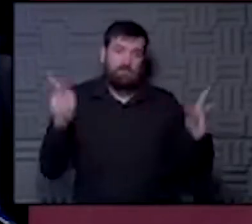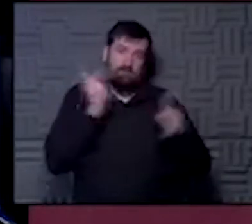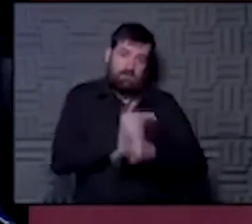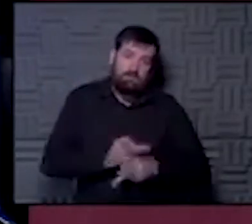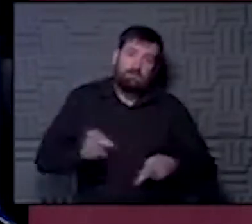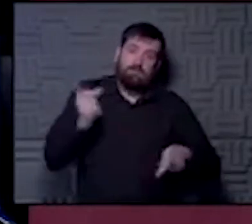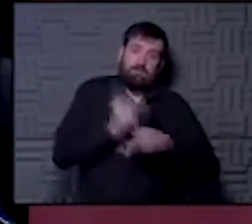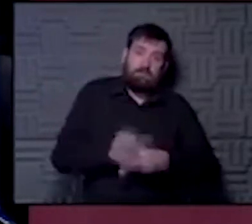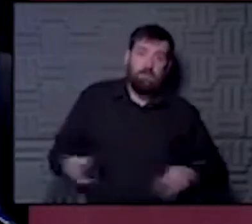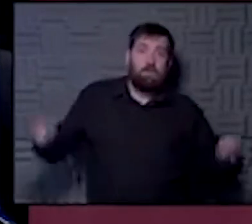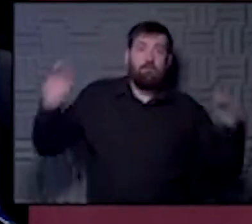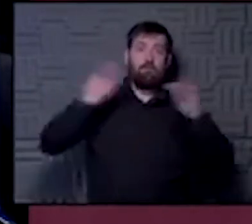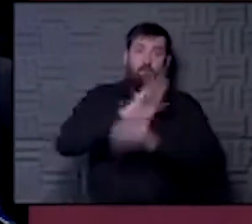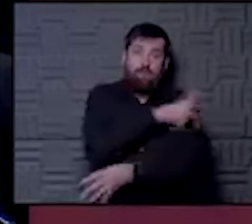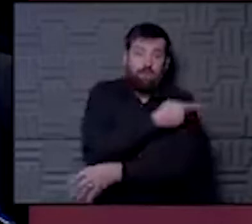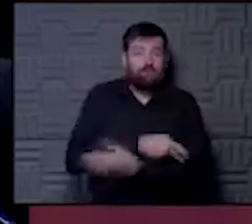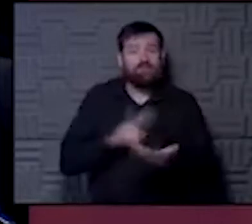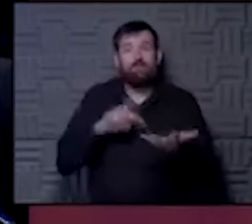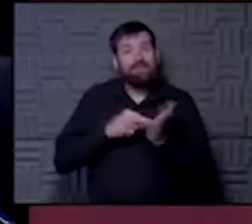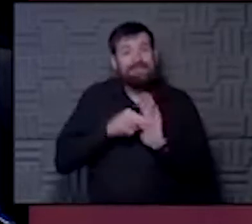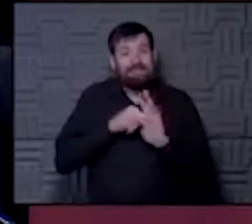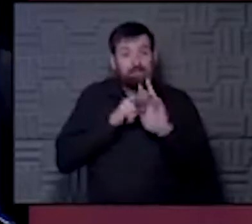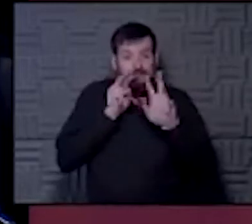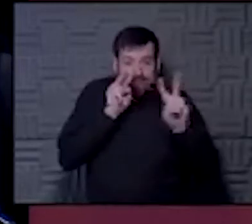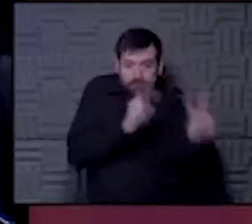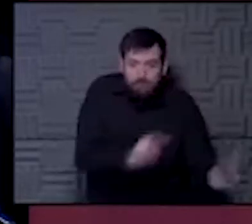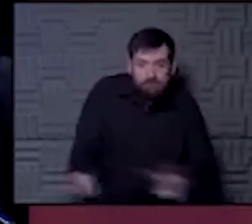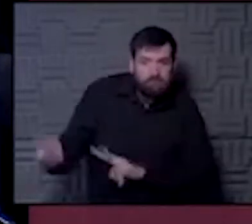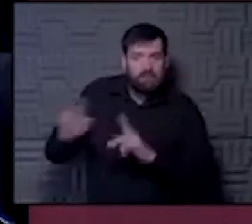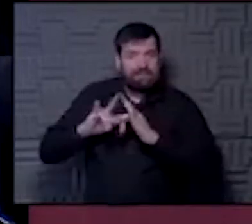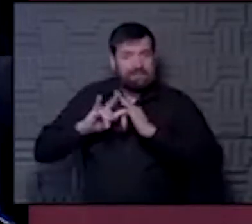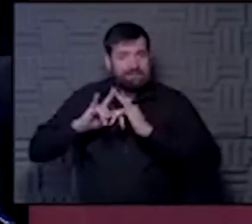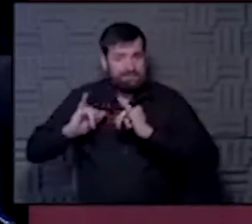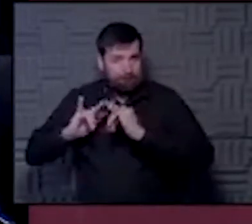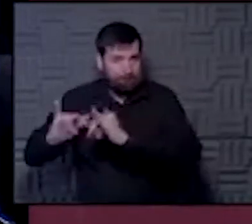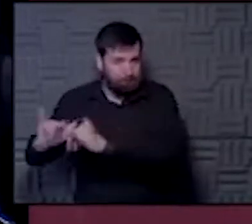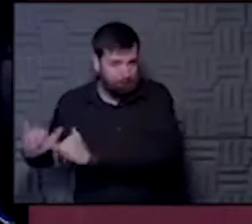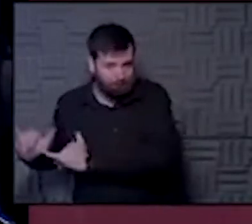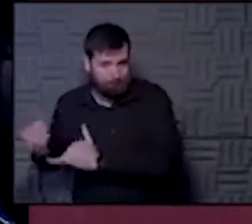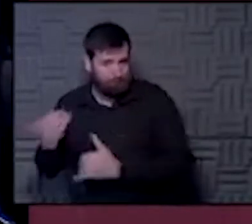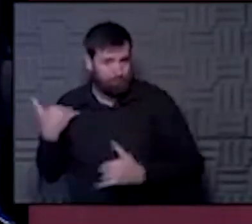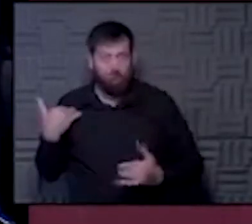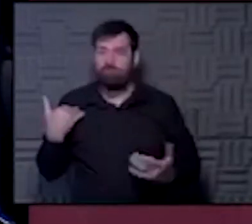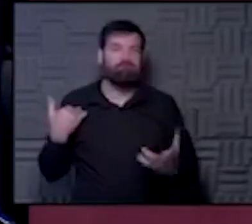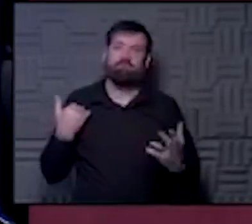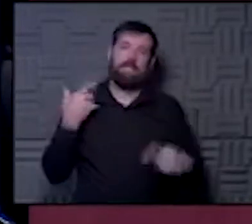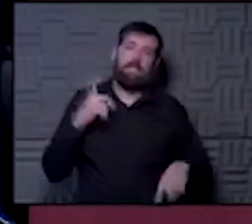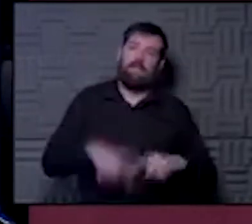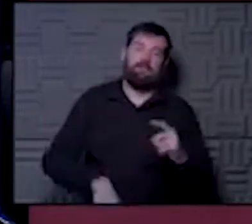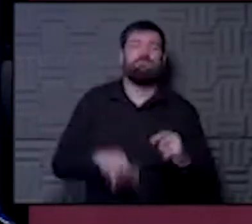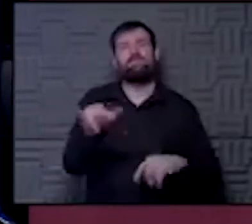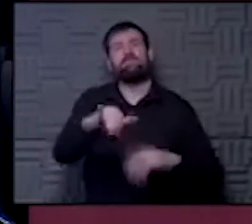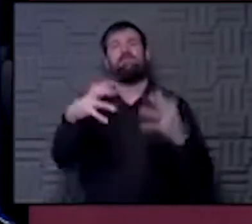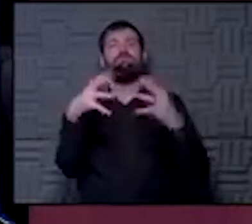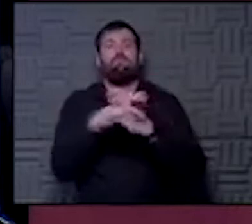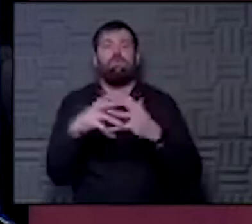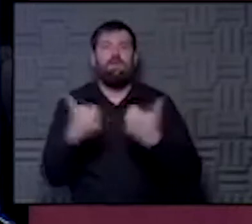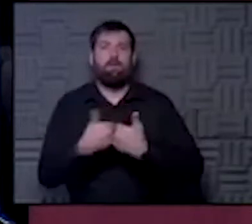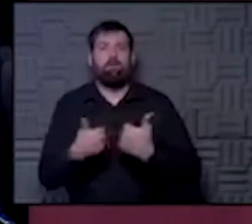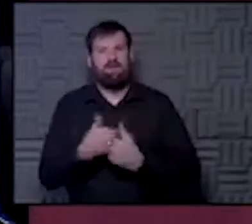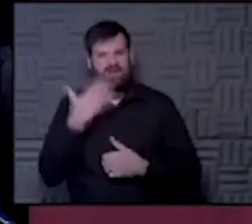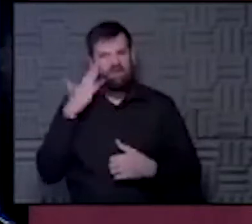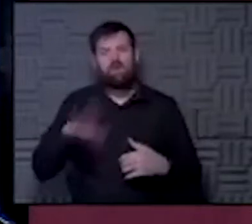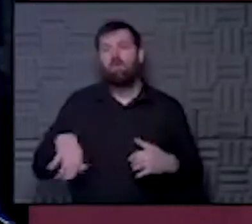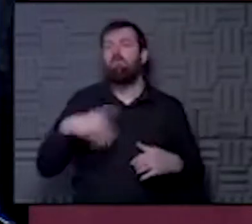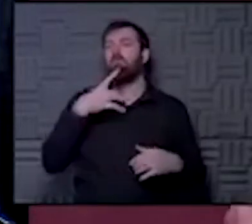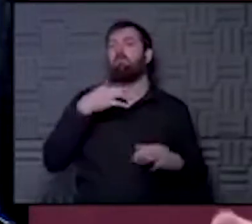they can't offer the same kind of constant vigilance, and little things go awry. And it's kind of like a football game, right? If you make little